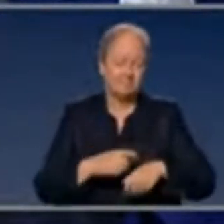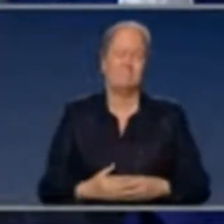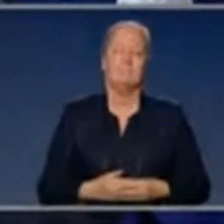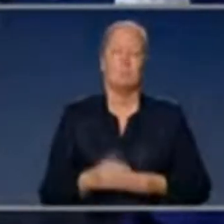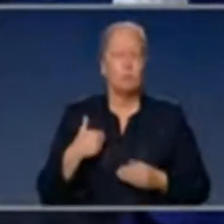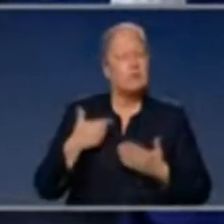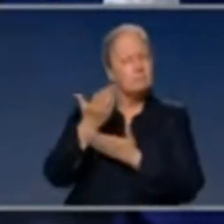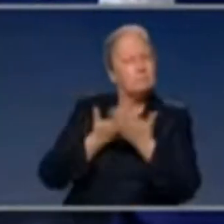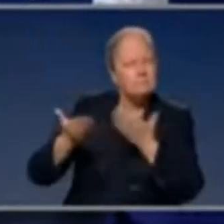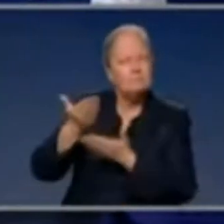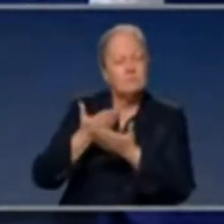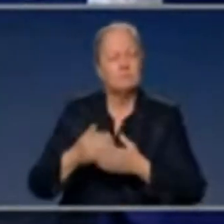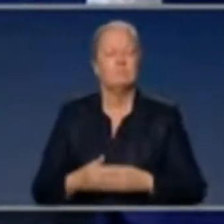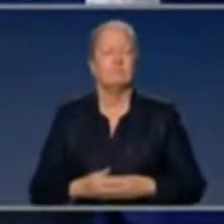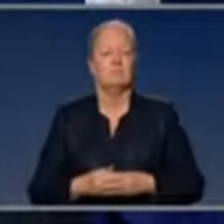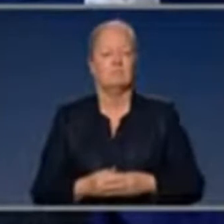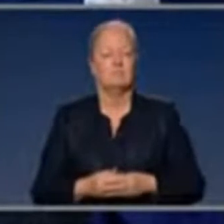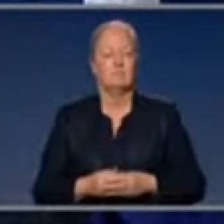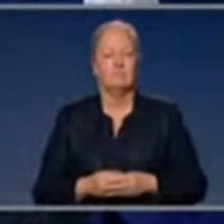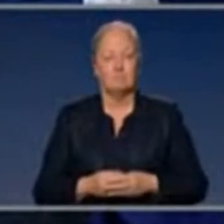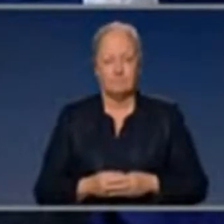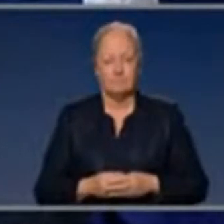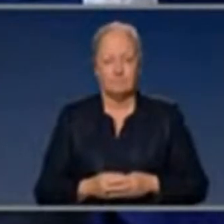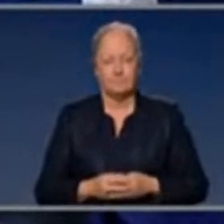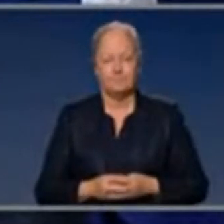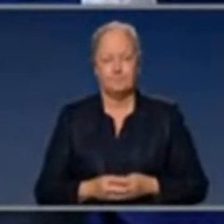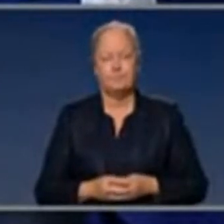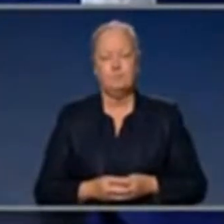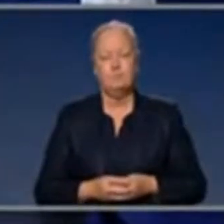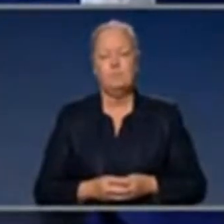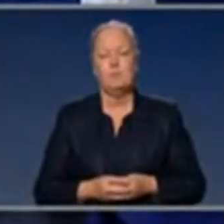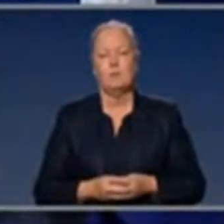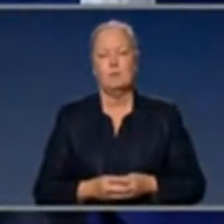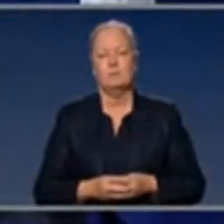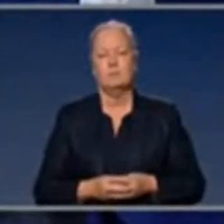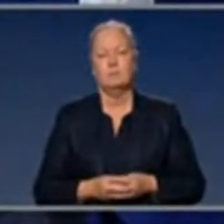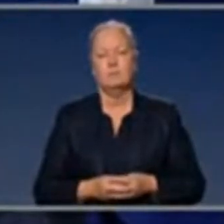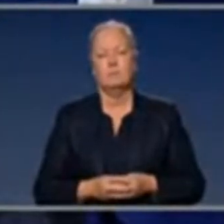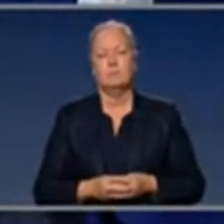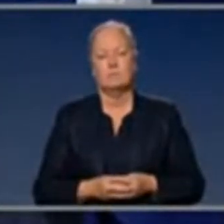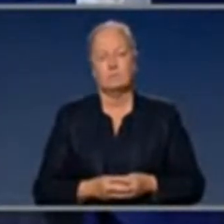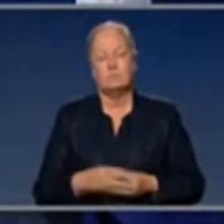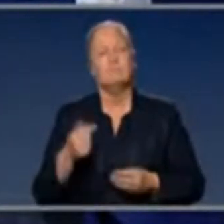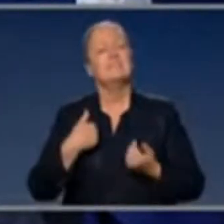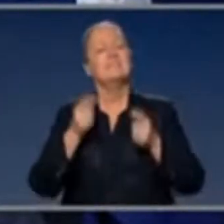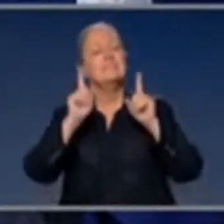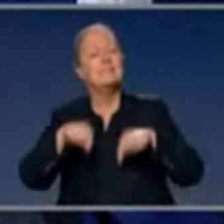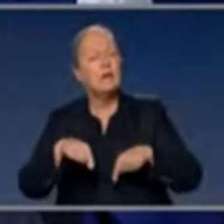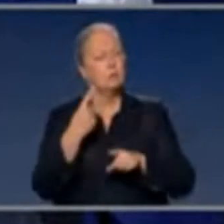to know that there was agreement to the Common Operating Picture, which I undertook to raise last week, I think it was last week,